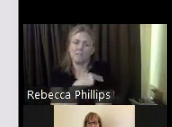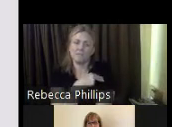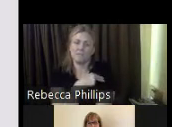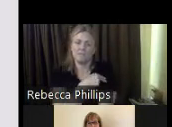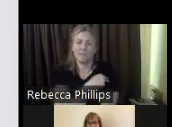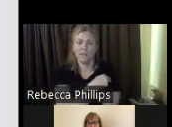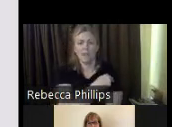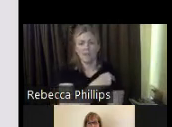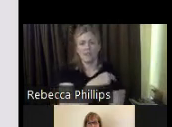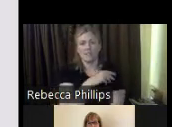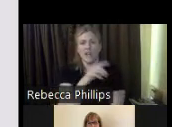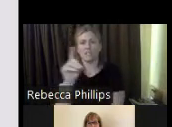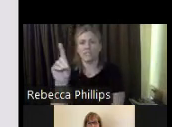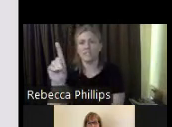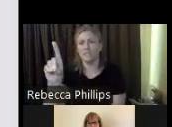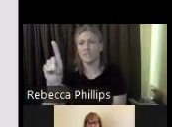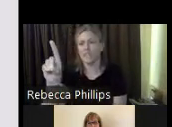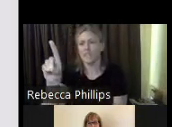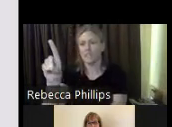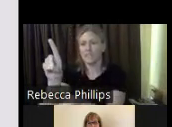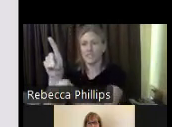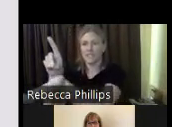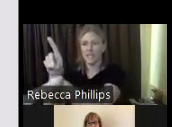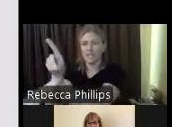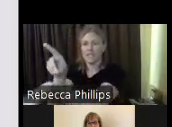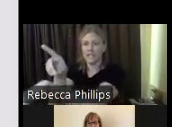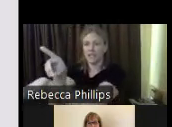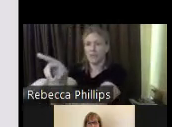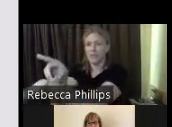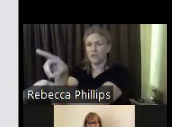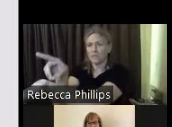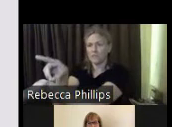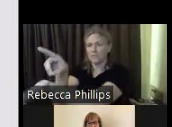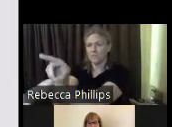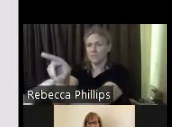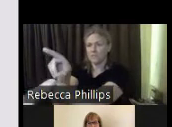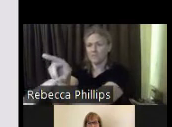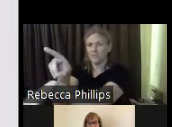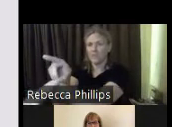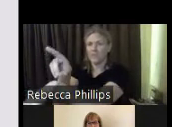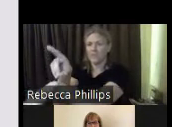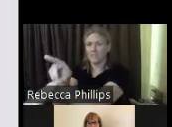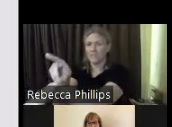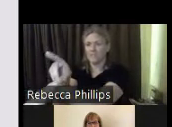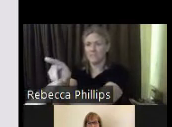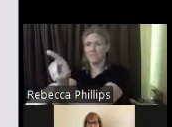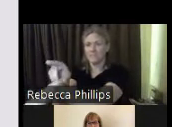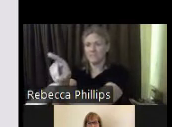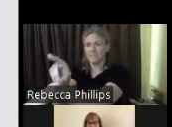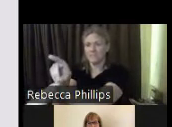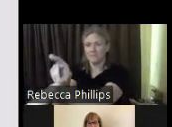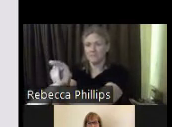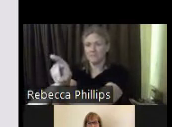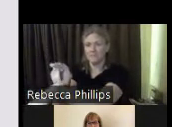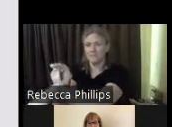hospital. Doctor, you're taking your D and he's taking your pulse. So doctor.